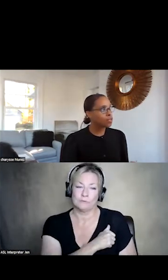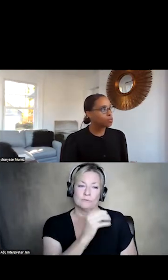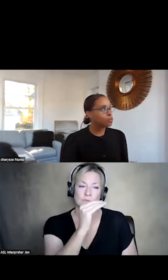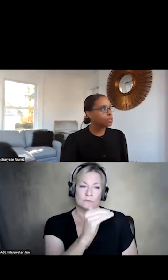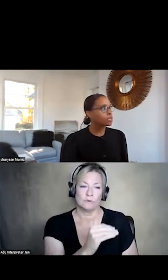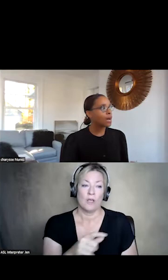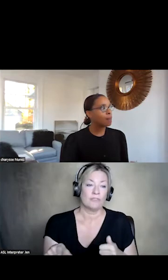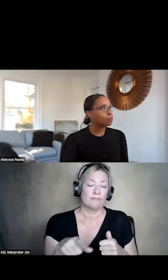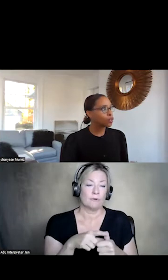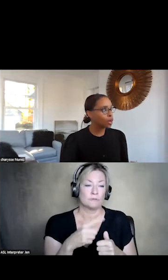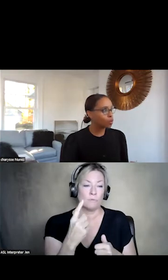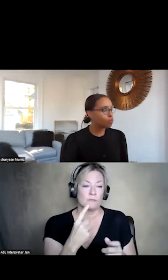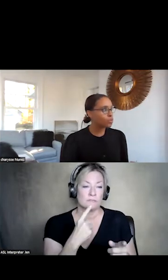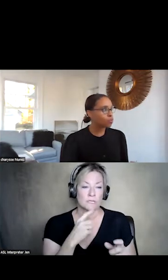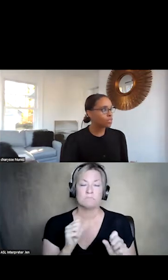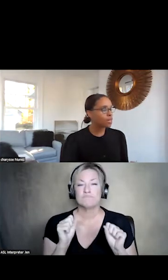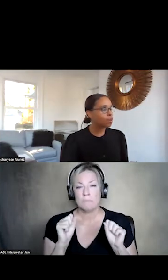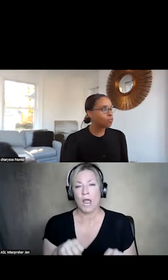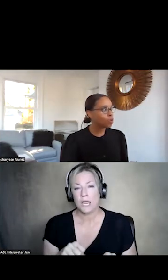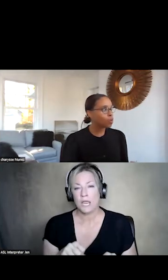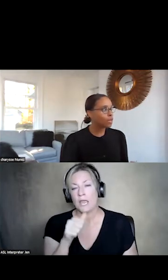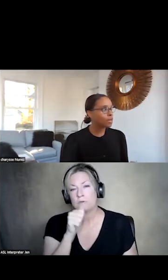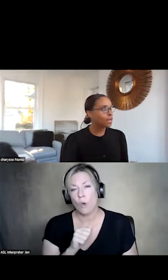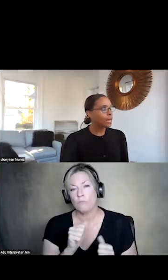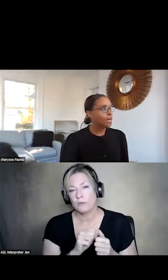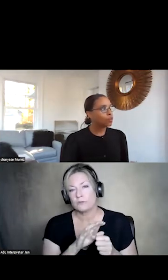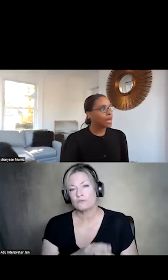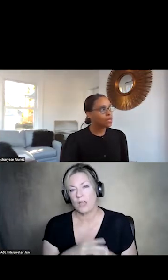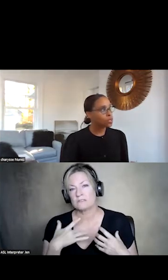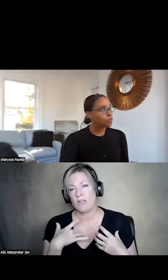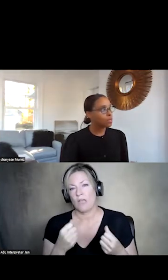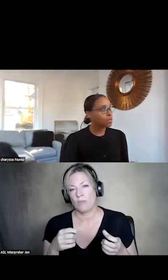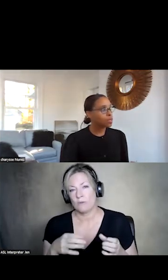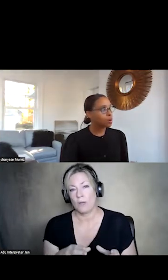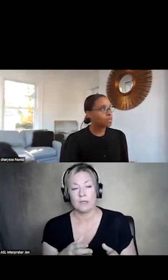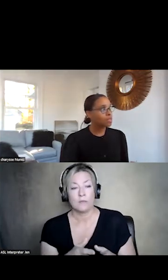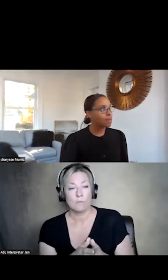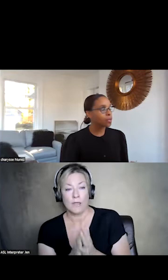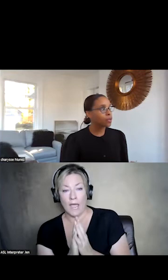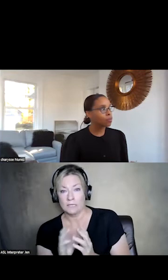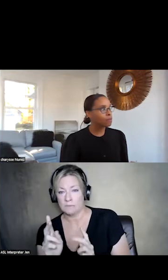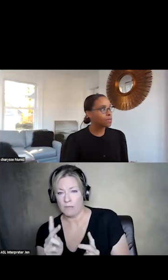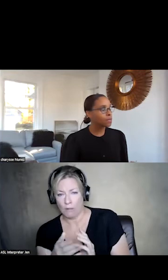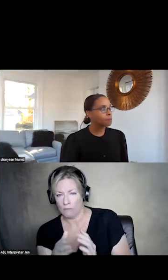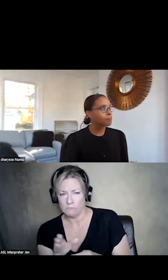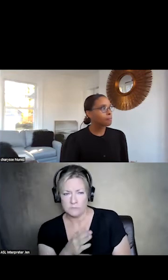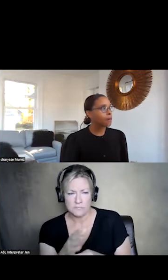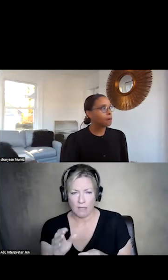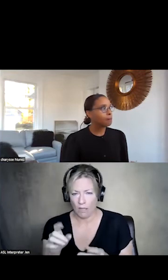first attitude is, I'm able to cope with stress in a healthy way. And we ask respondents on a scale of